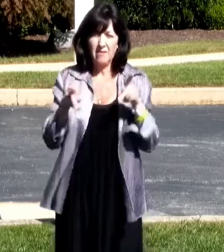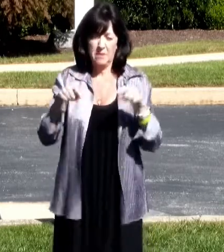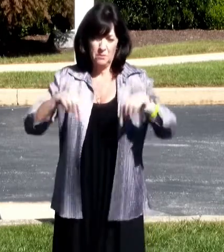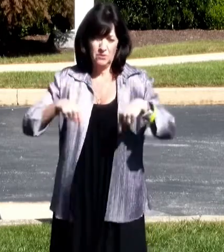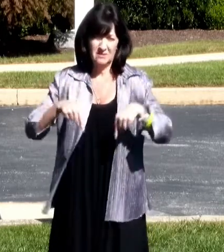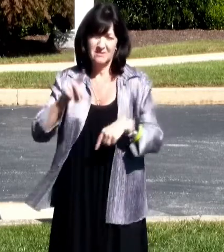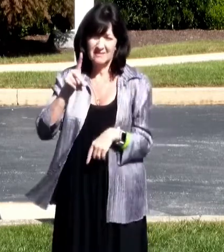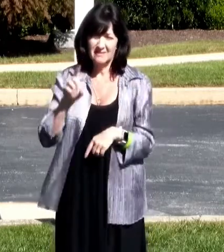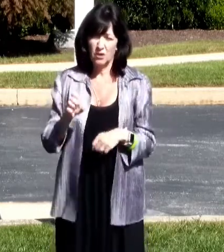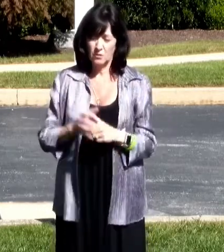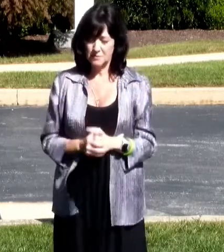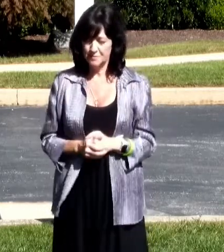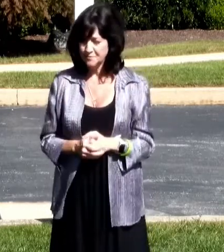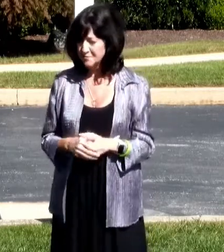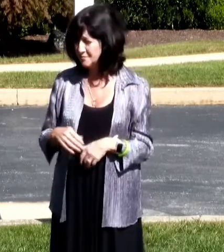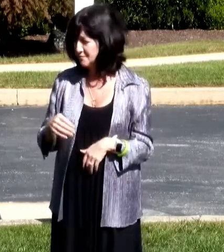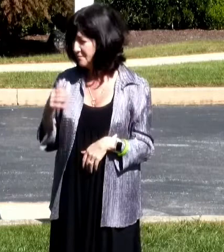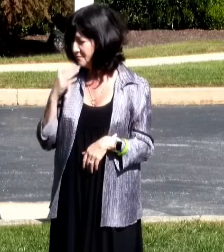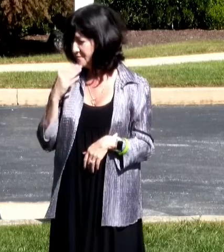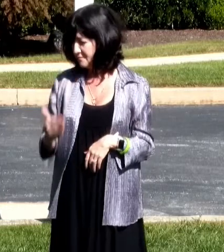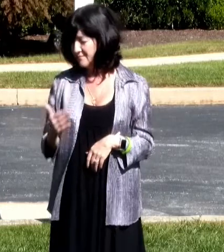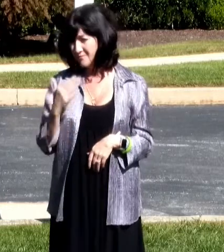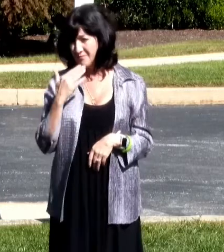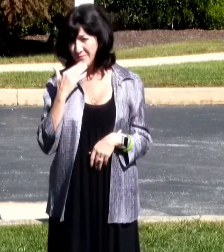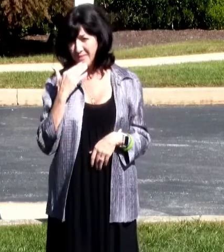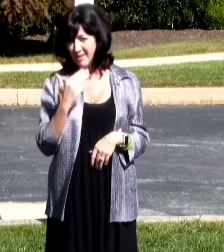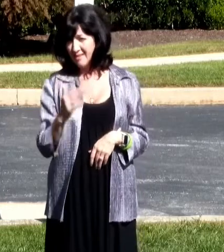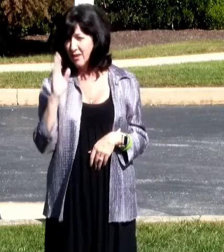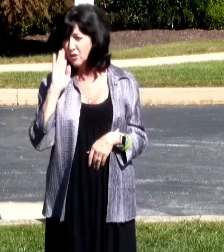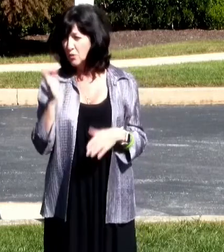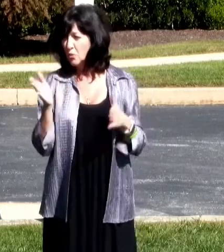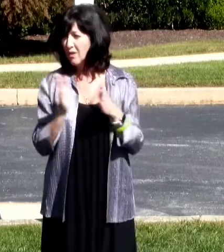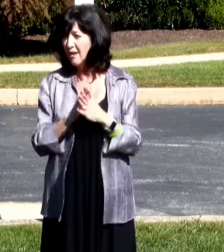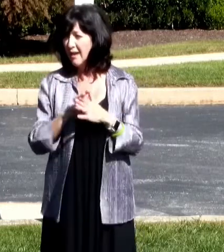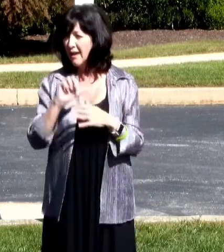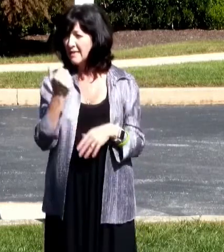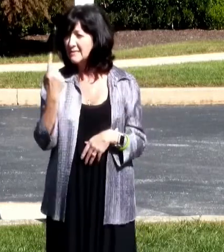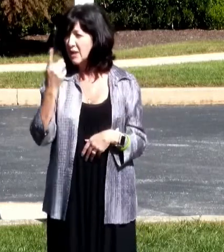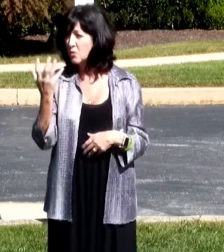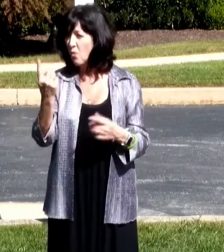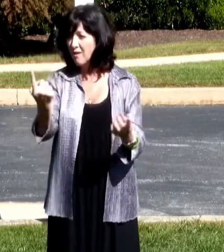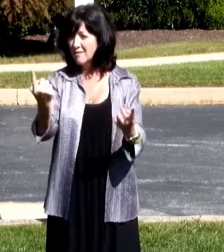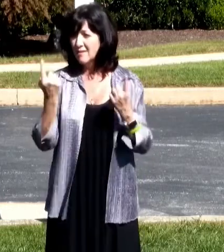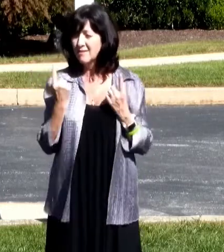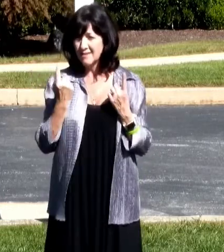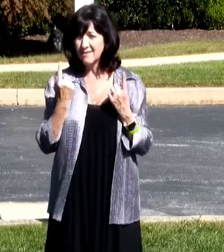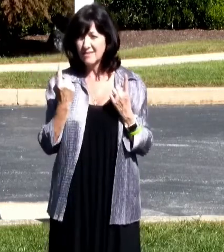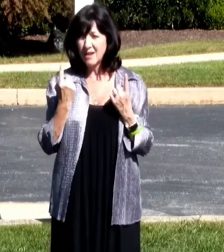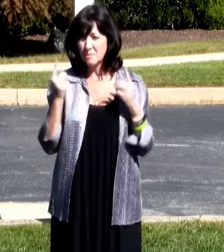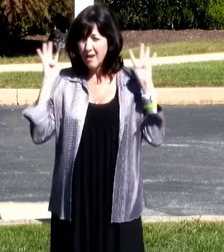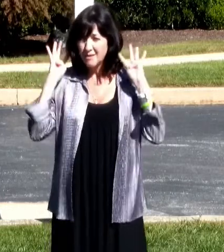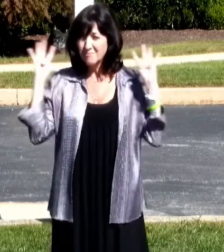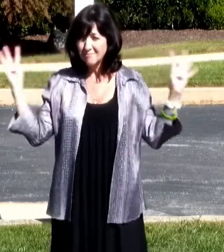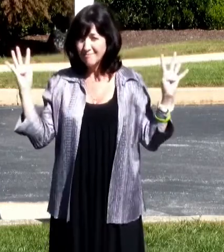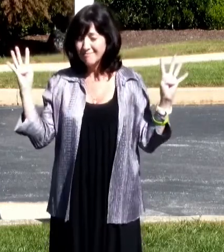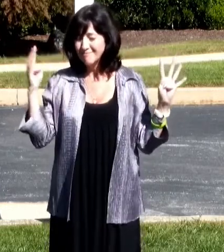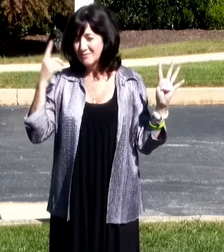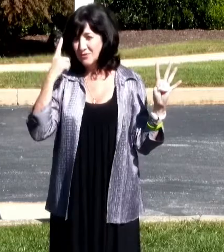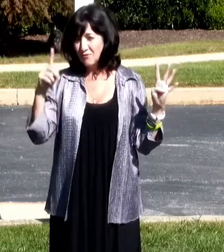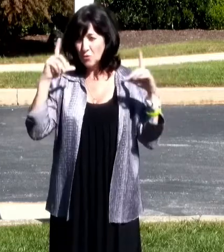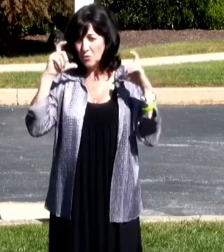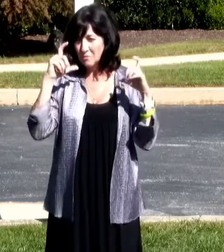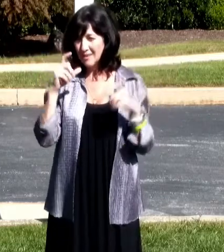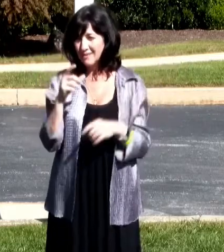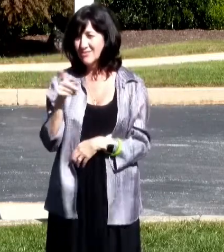Thank you, Mr. Commissioner. We're going to ask anybody who wants to be in the photo. Nancy Fan has to be in the photo. You can't